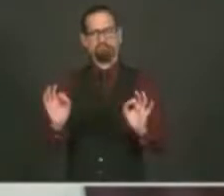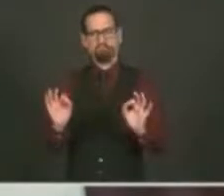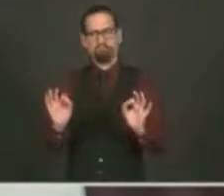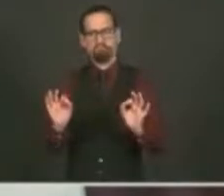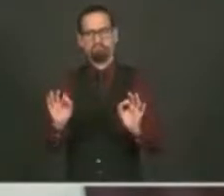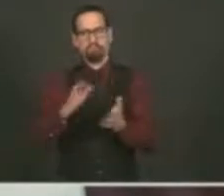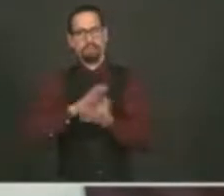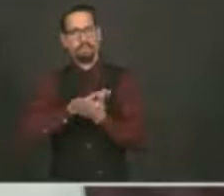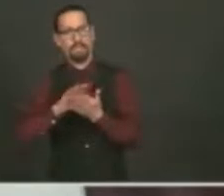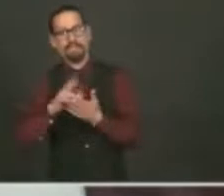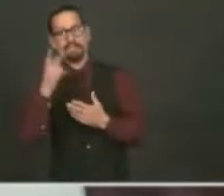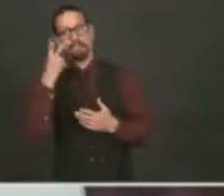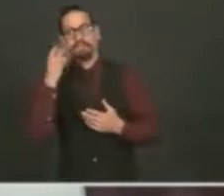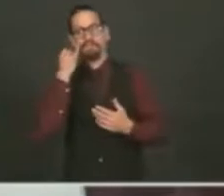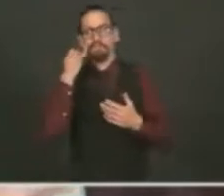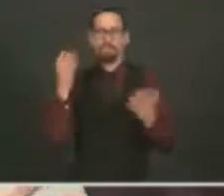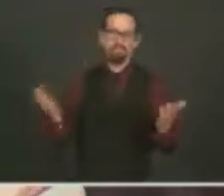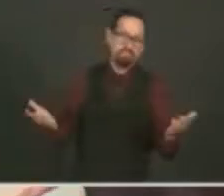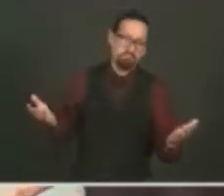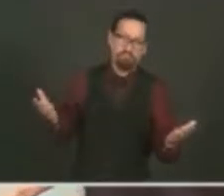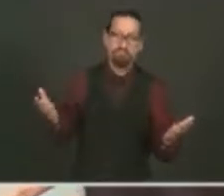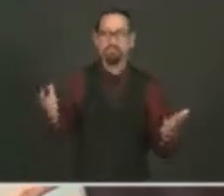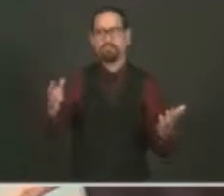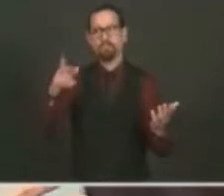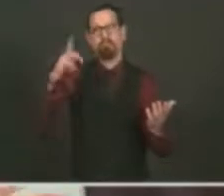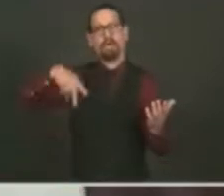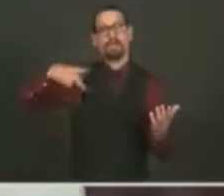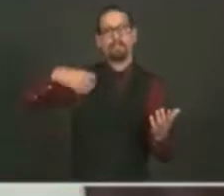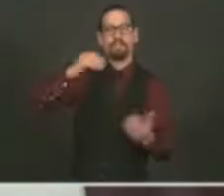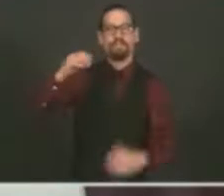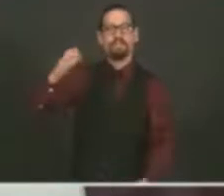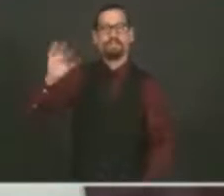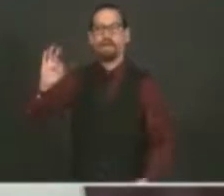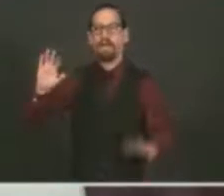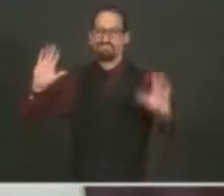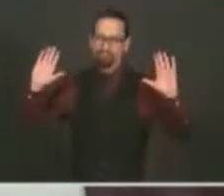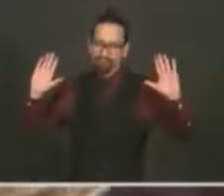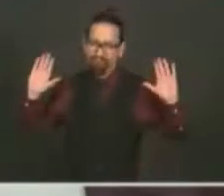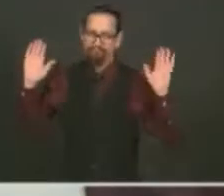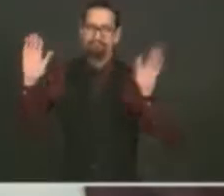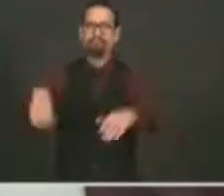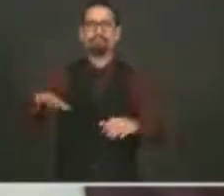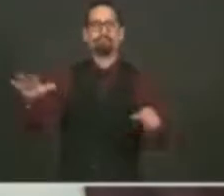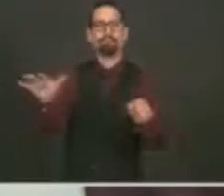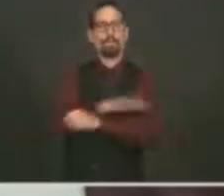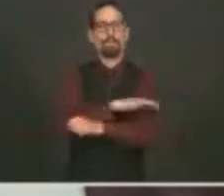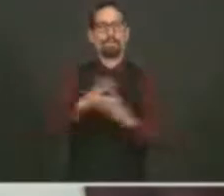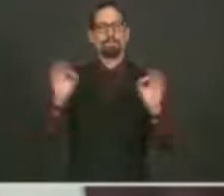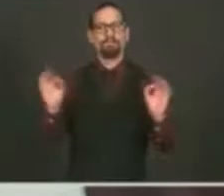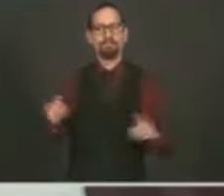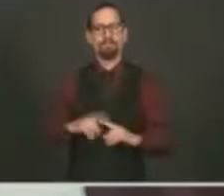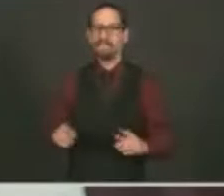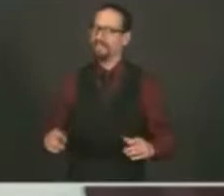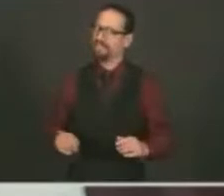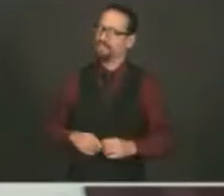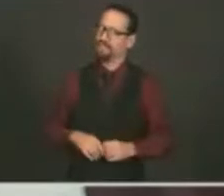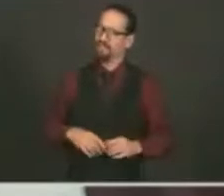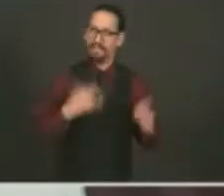Falls and Providence, you also can go back full in person, but in light of everything we're talking about here,